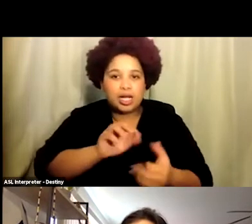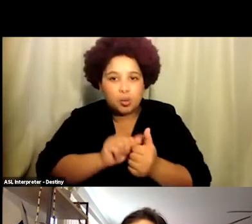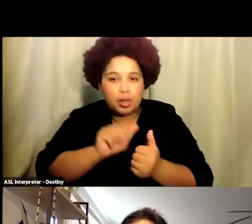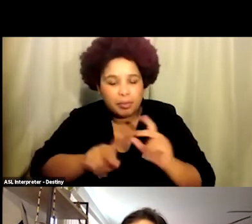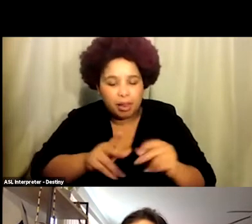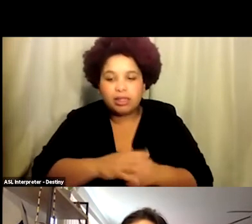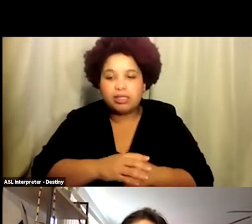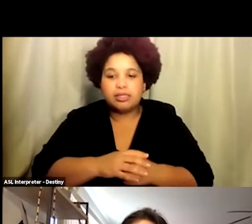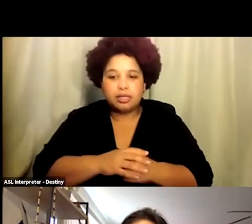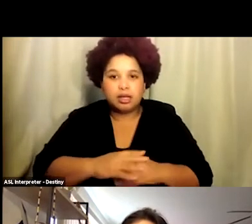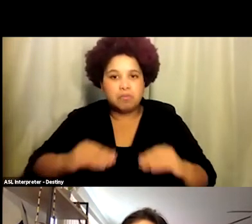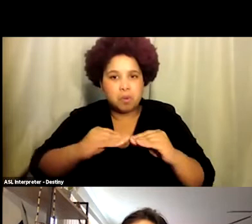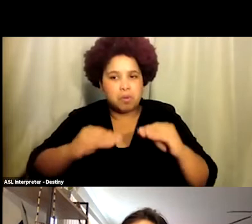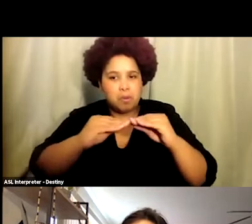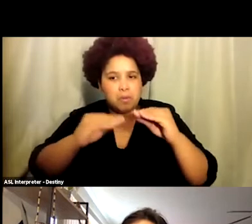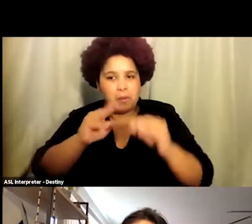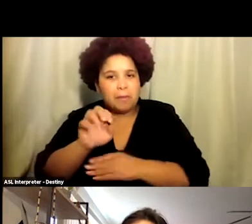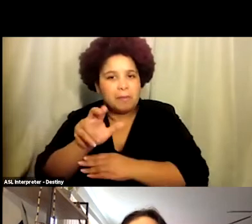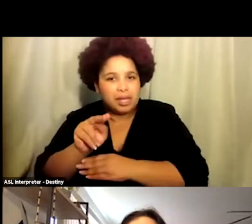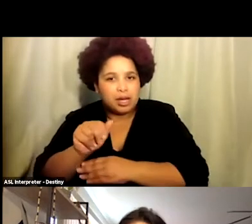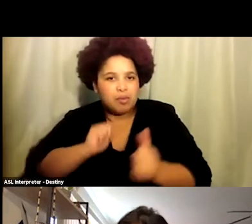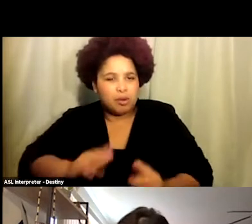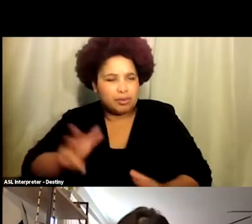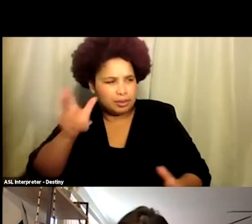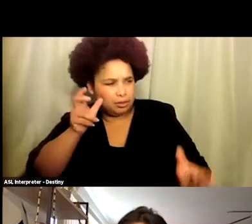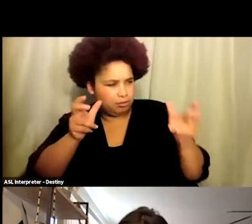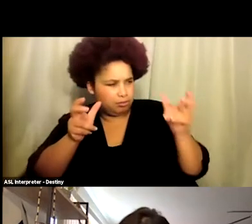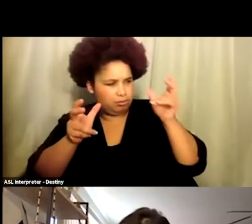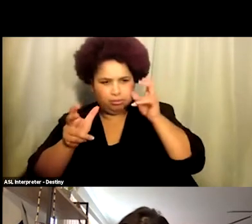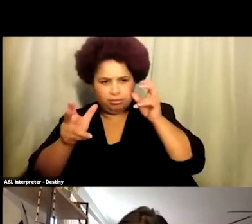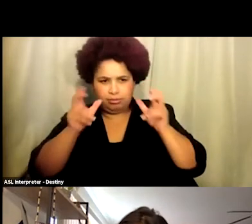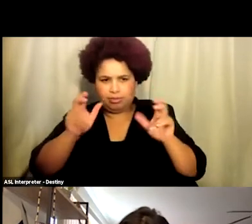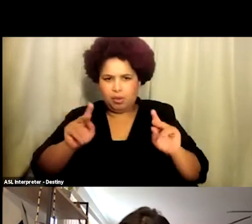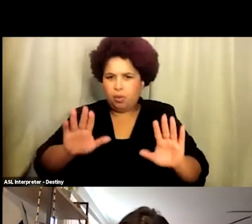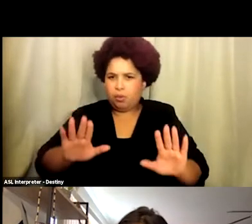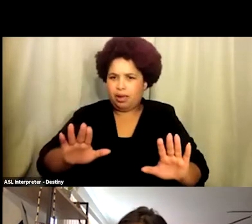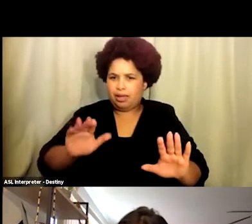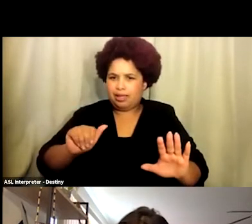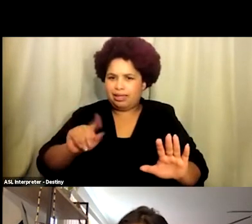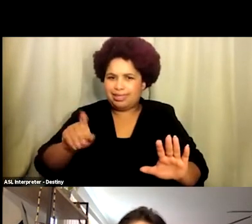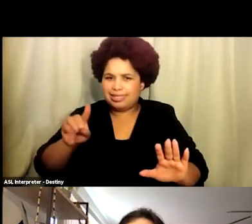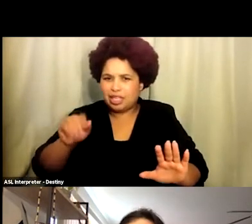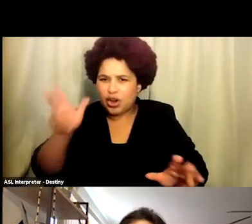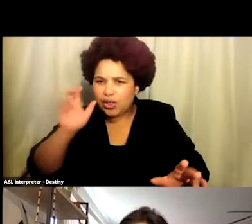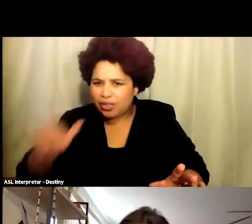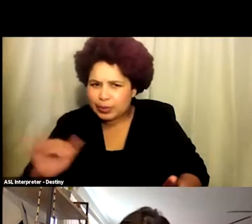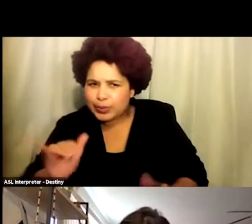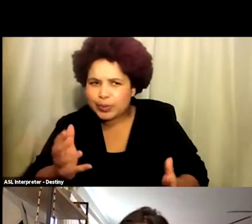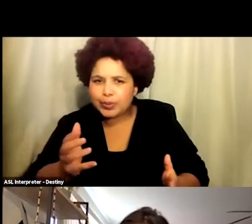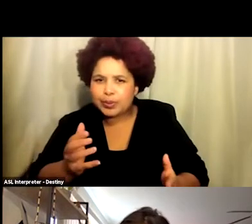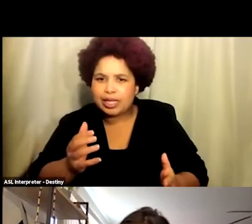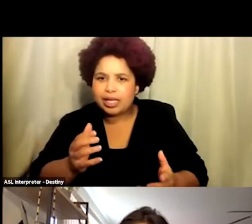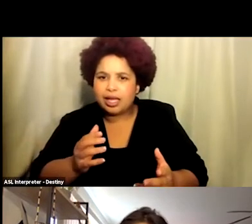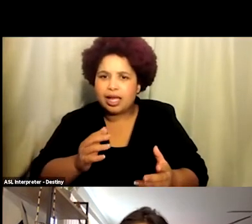then more and more MENA performers started to hear that. And then more and more people kind of were like, wait, Azita heard that. And then it just kind of like became this